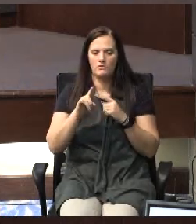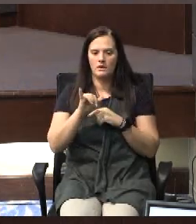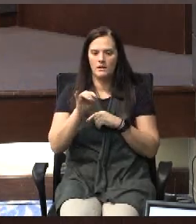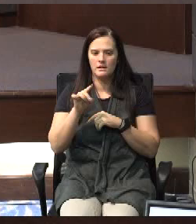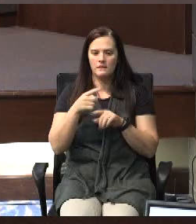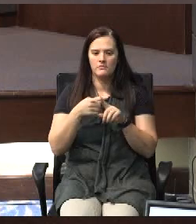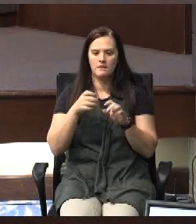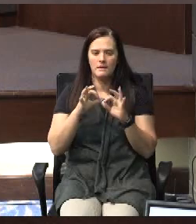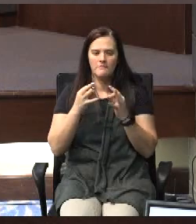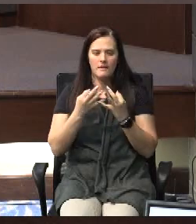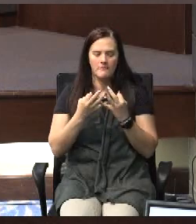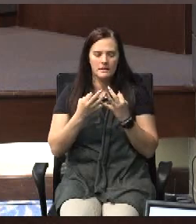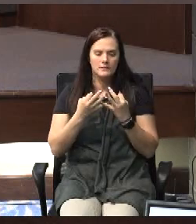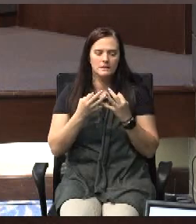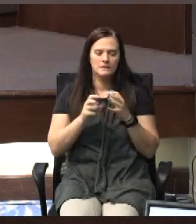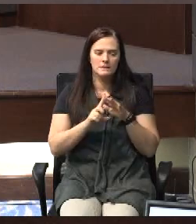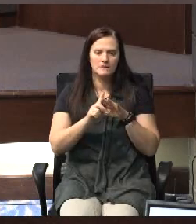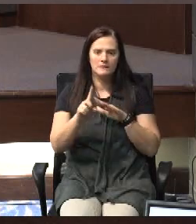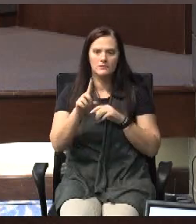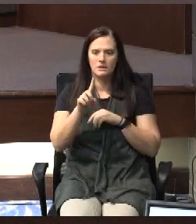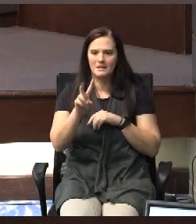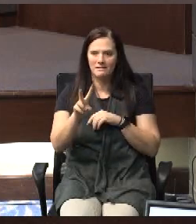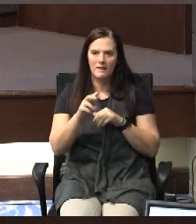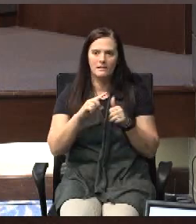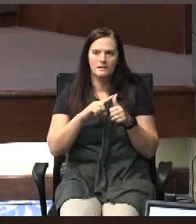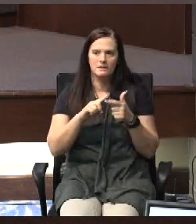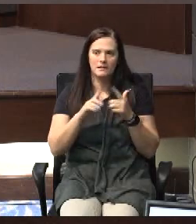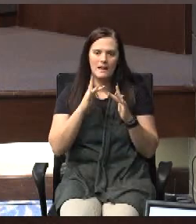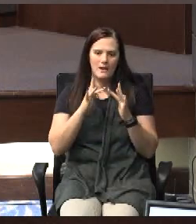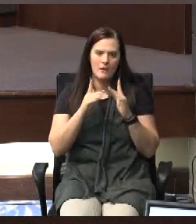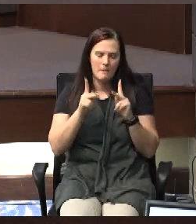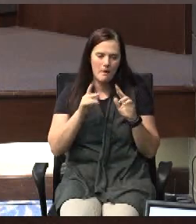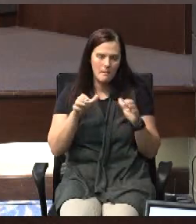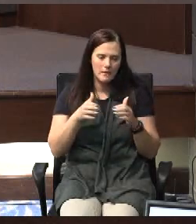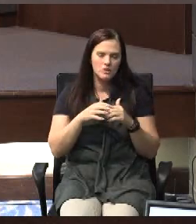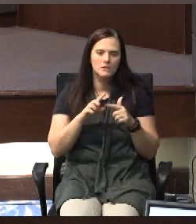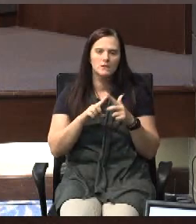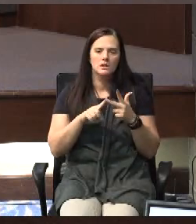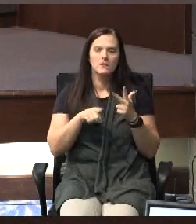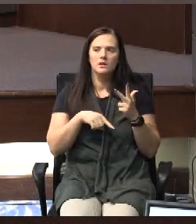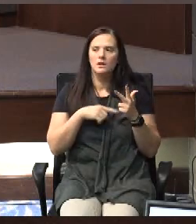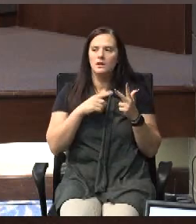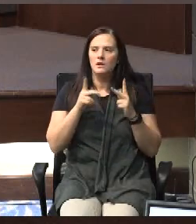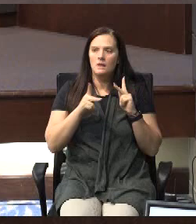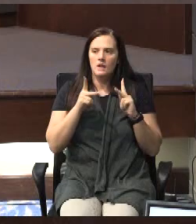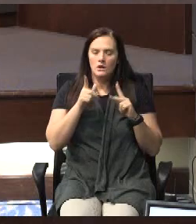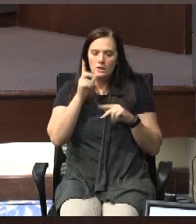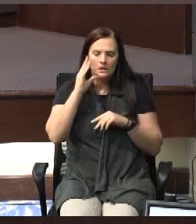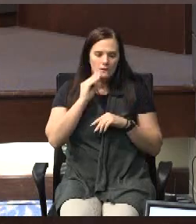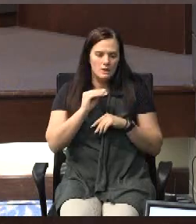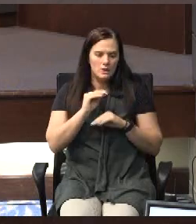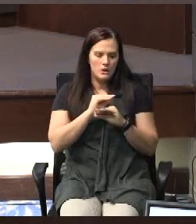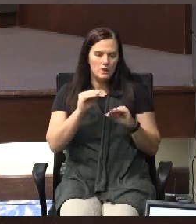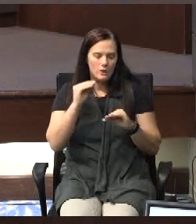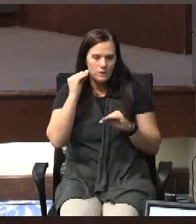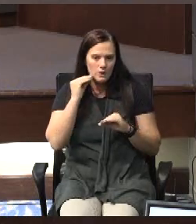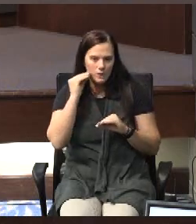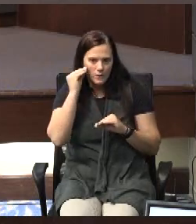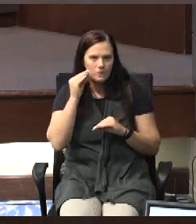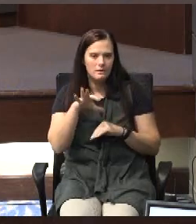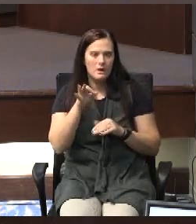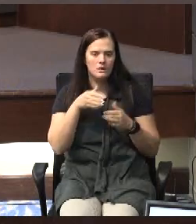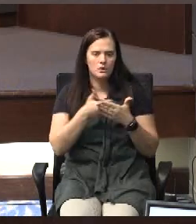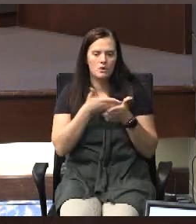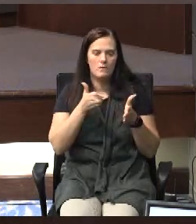from families escaping domestic violence to immigrant populations to folks experiencing homelessness, and finding ways that we